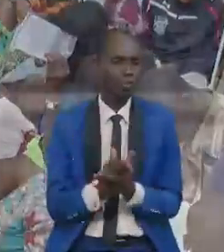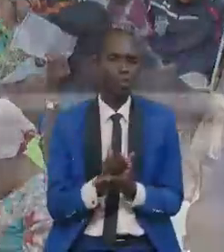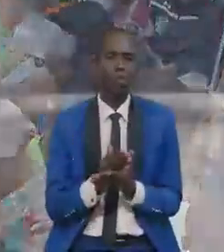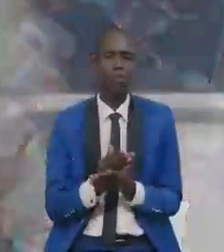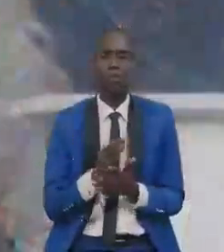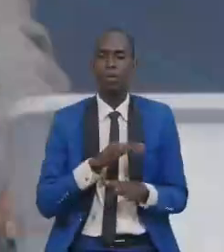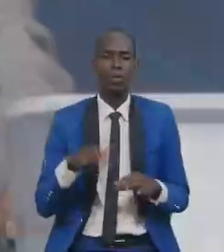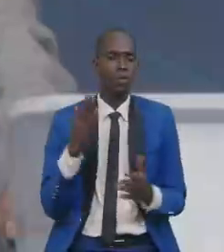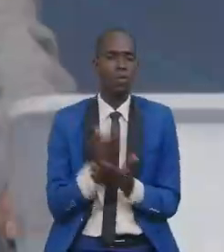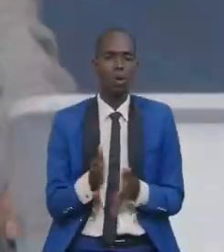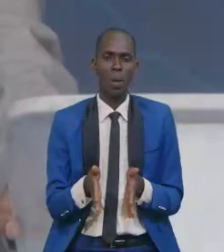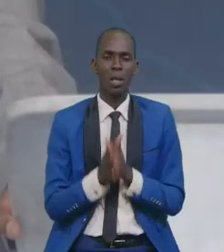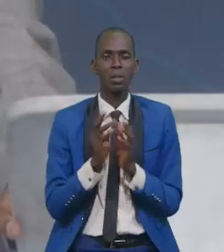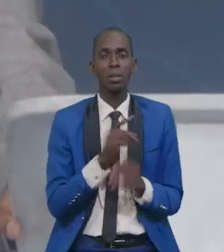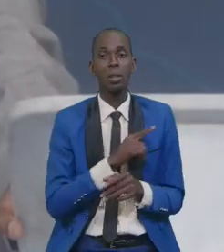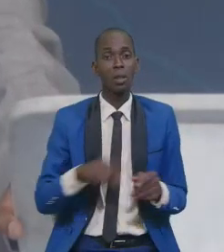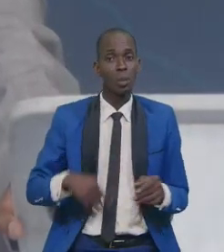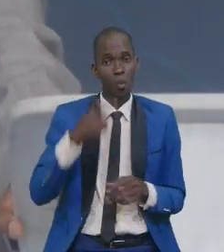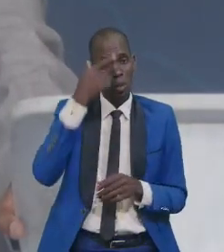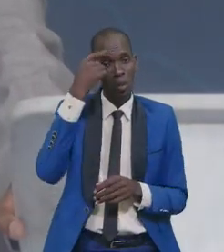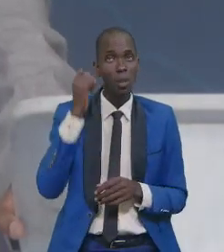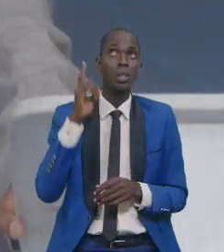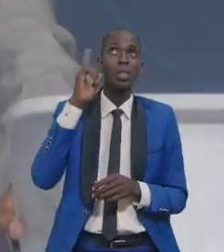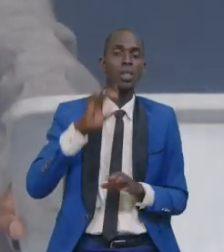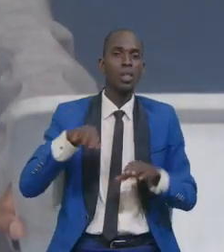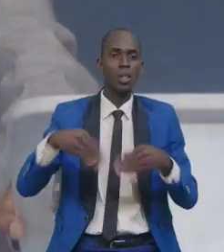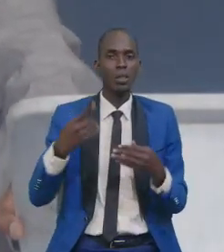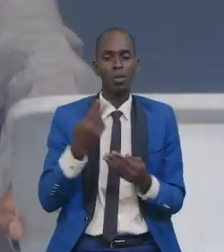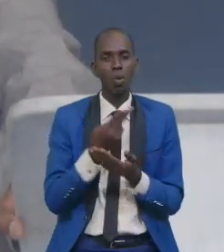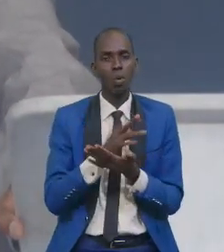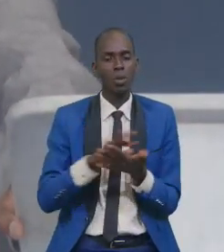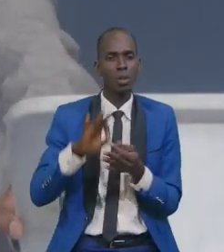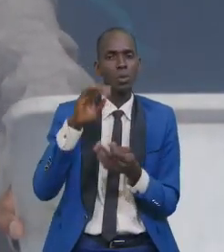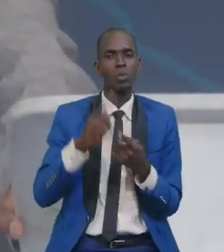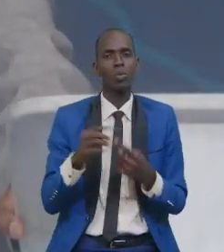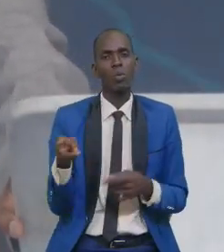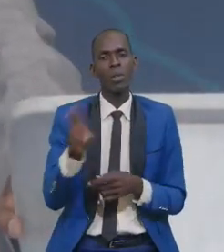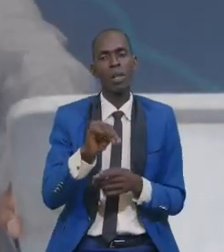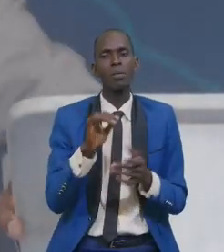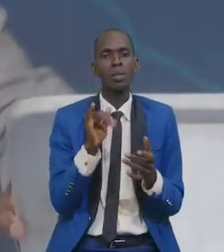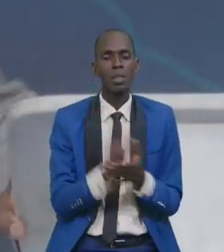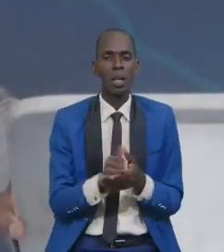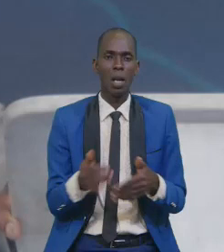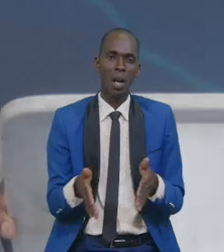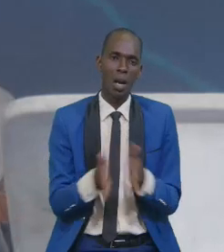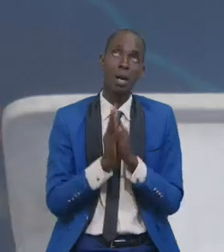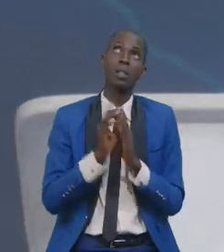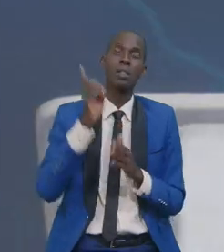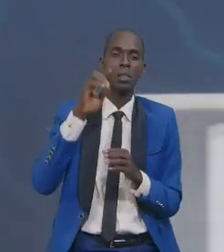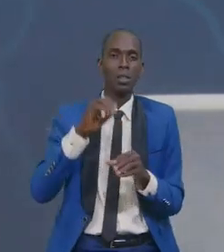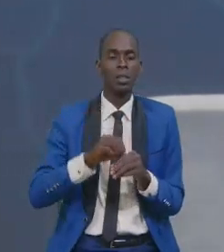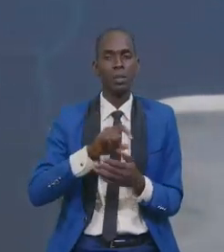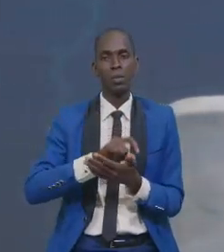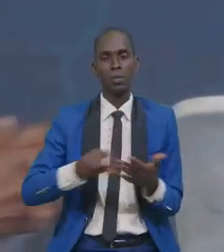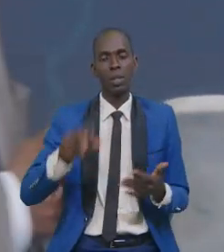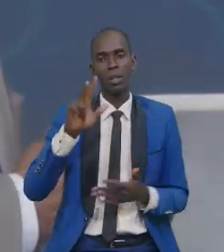asking the Lord, because he gives the Holy Ghost to them that ask him. Verse